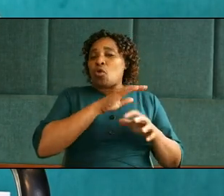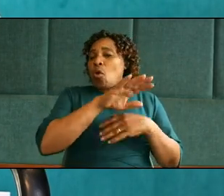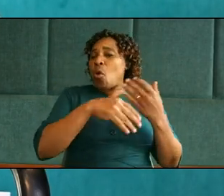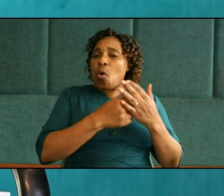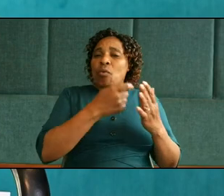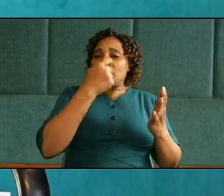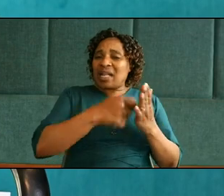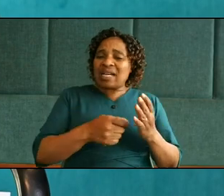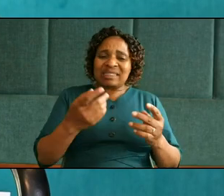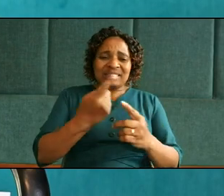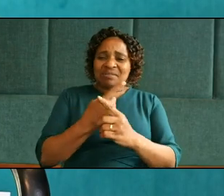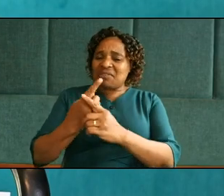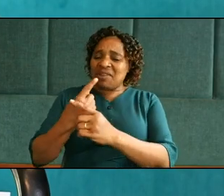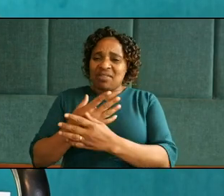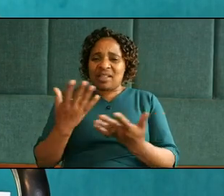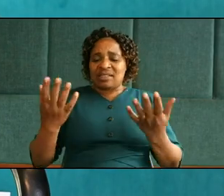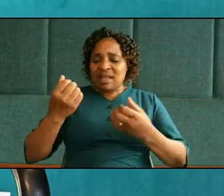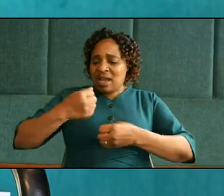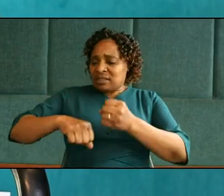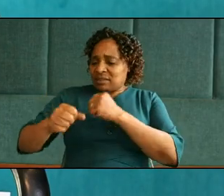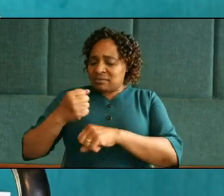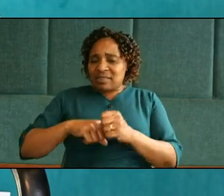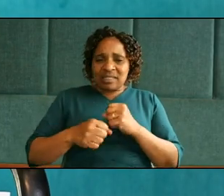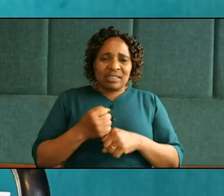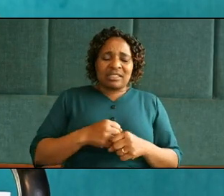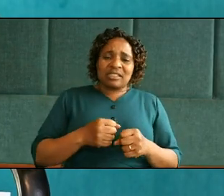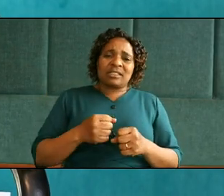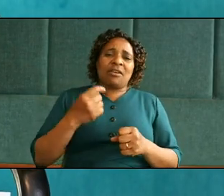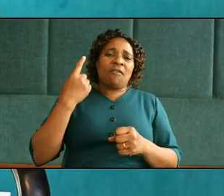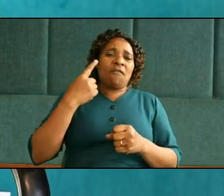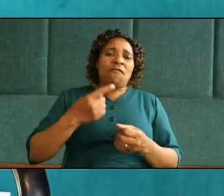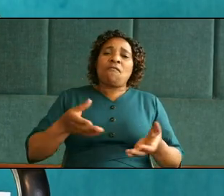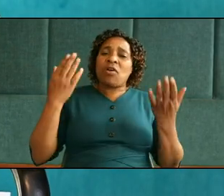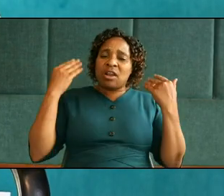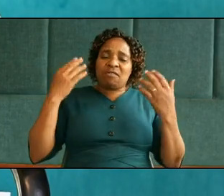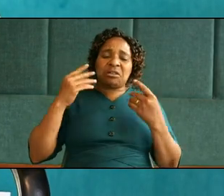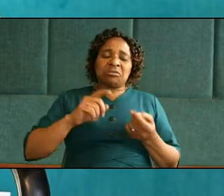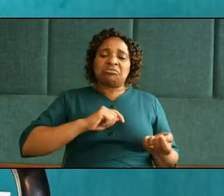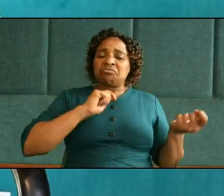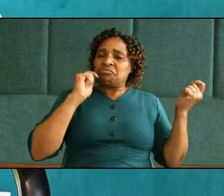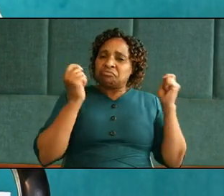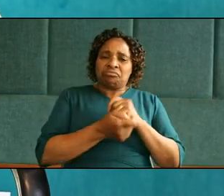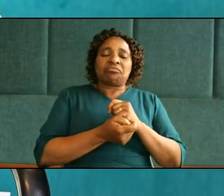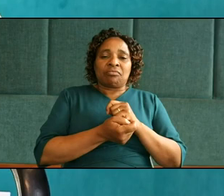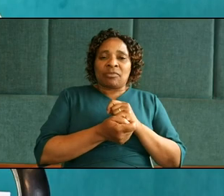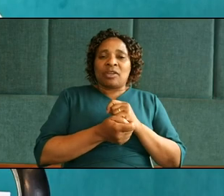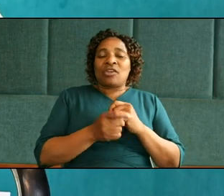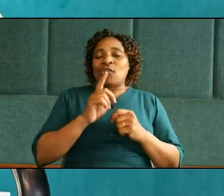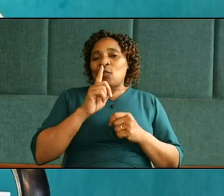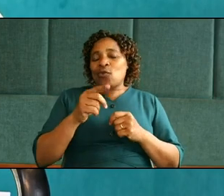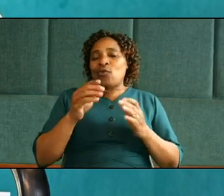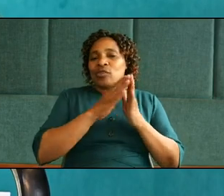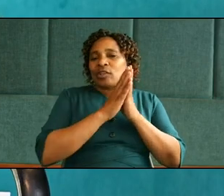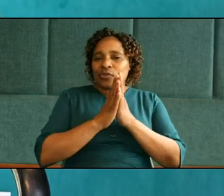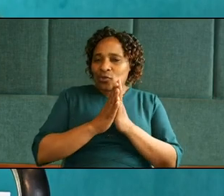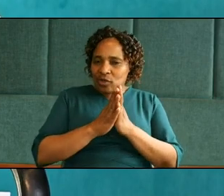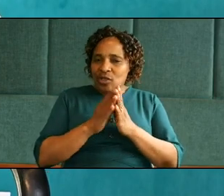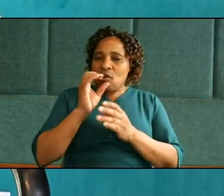friends' activities and everything forever tarnished. And so like the story of